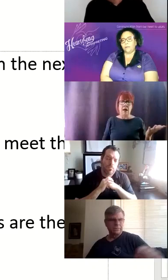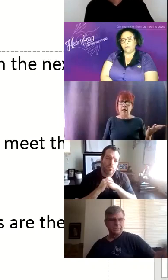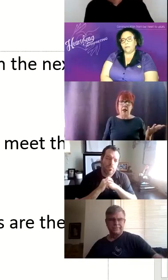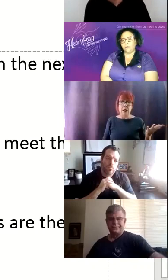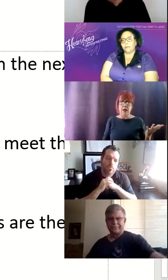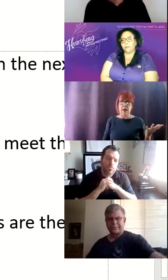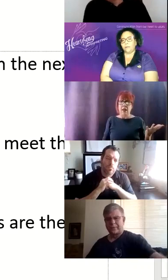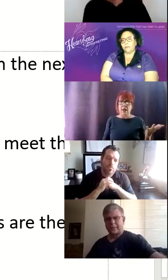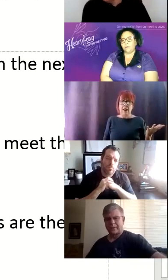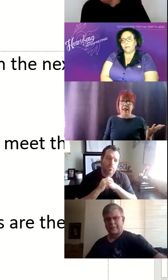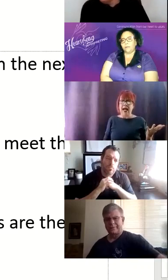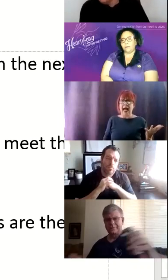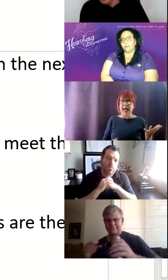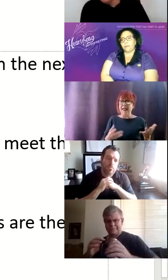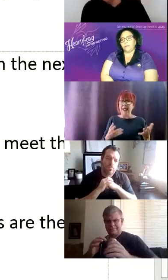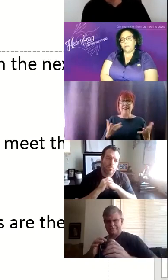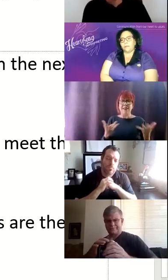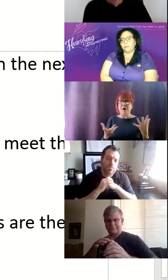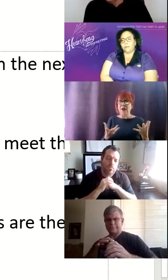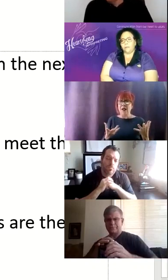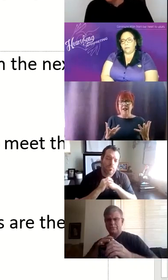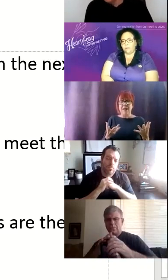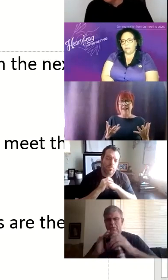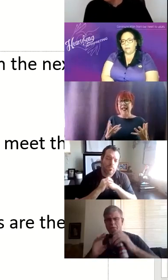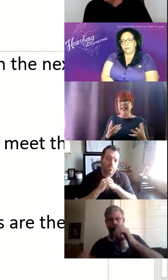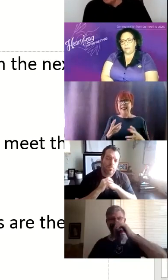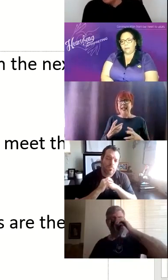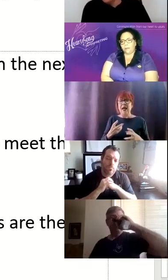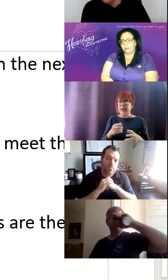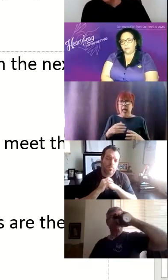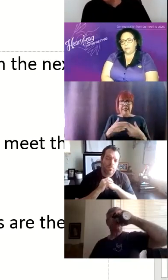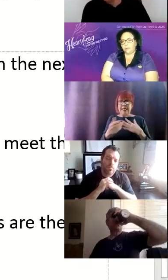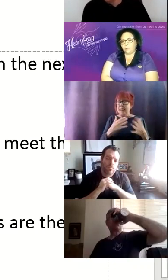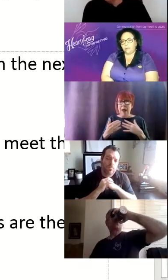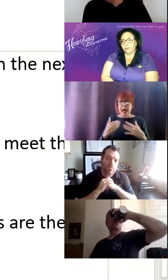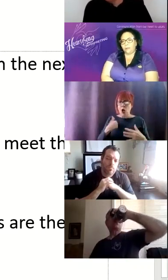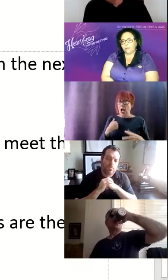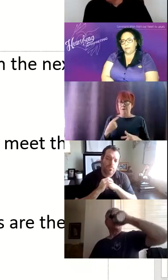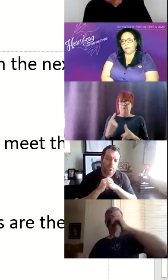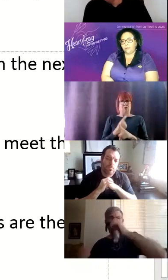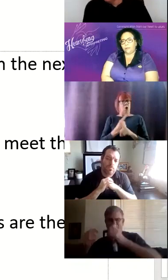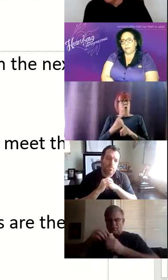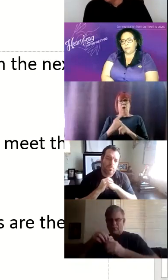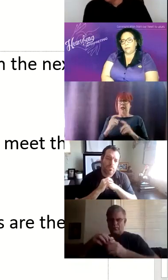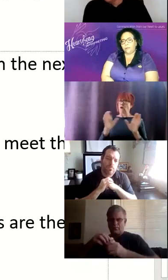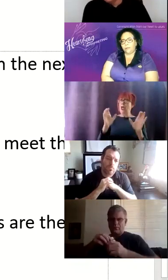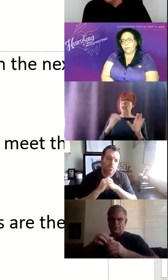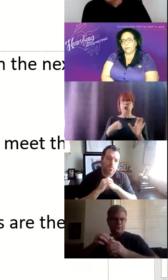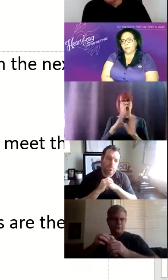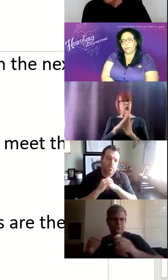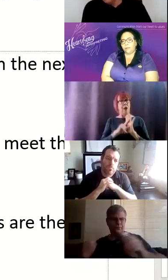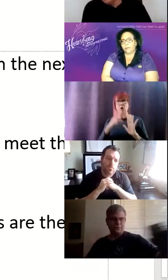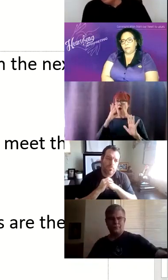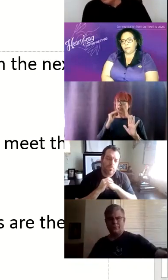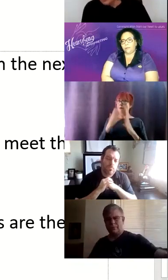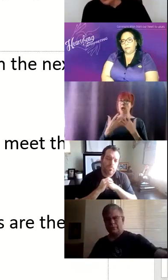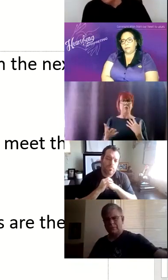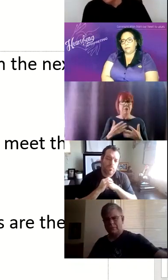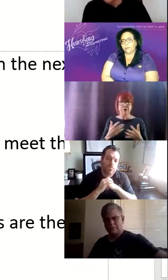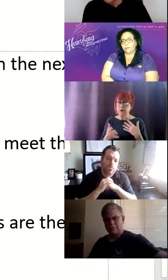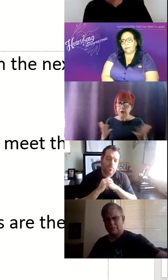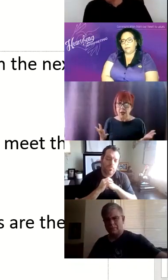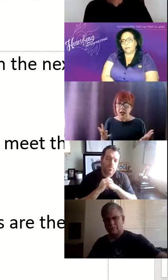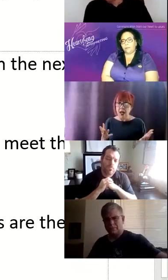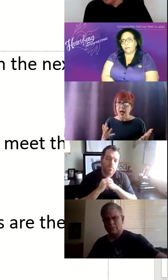to grab a job, even if you have the proper credentials and backgrounds. And so I recognize that, and I'm